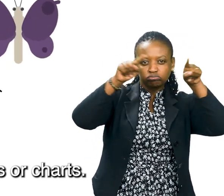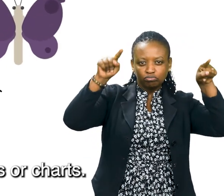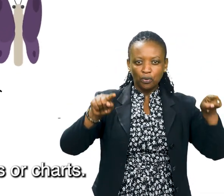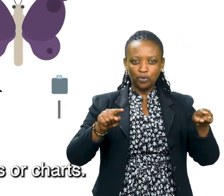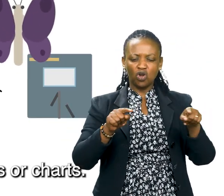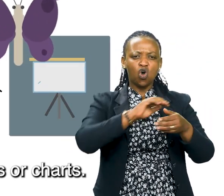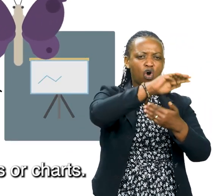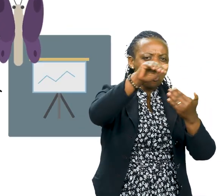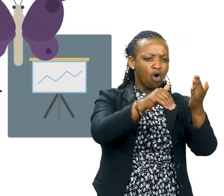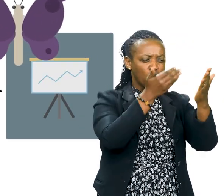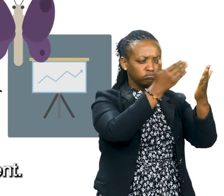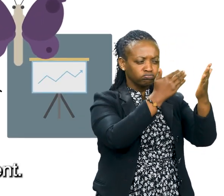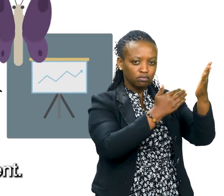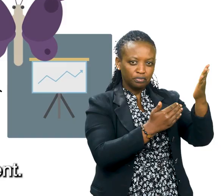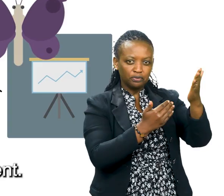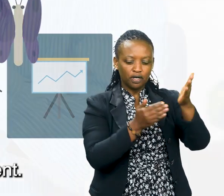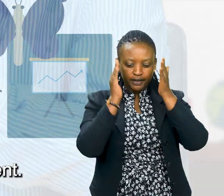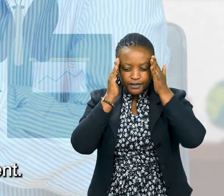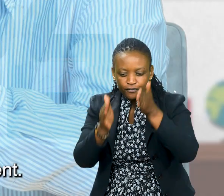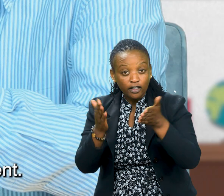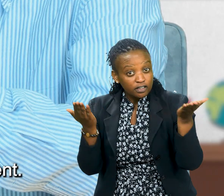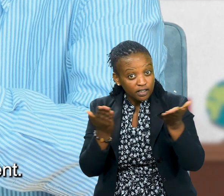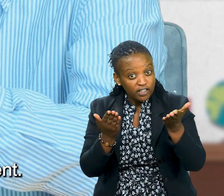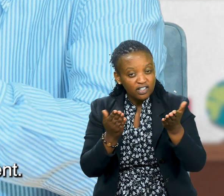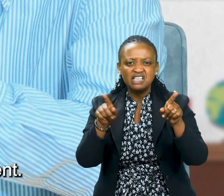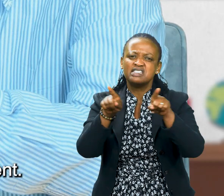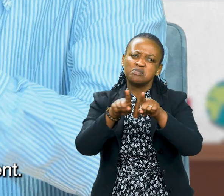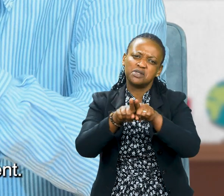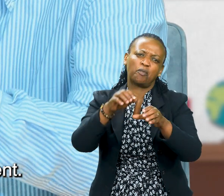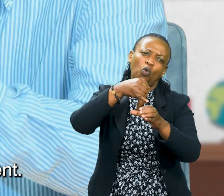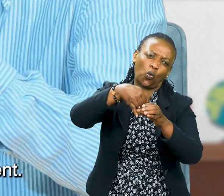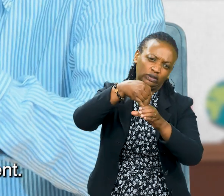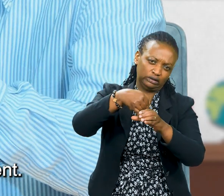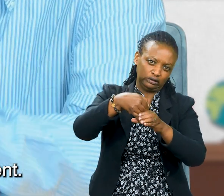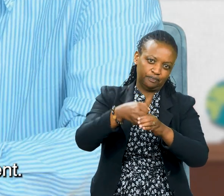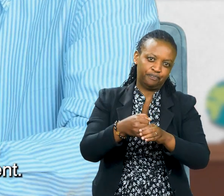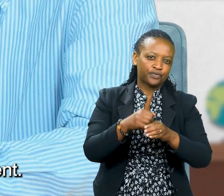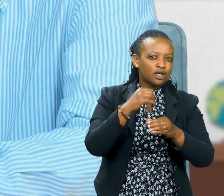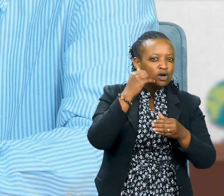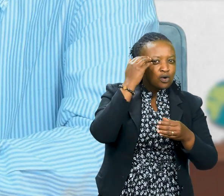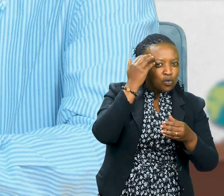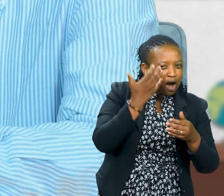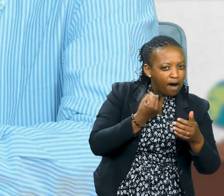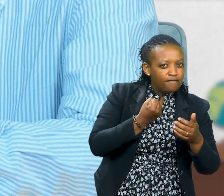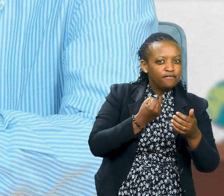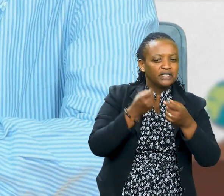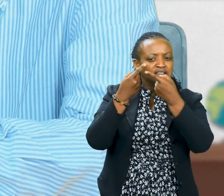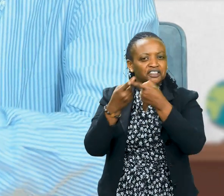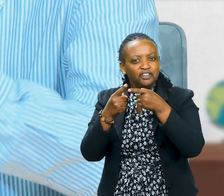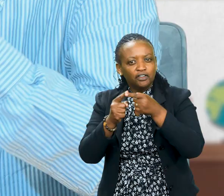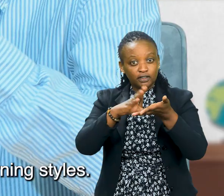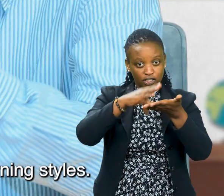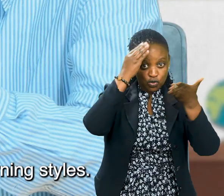presenting images or charts. But all these focus on the same content.